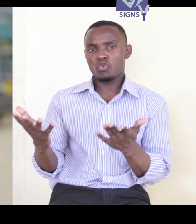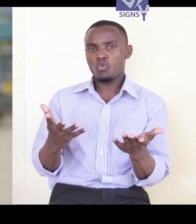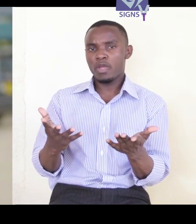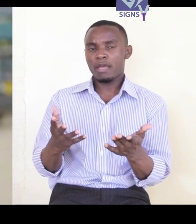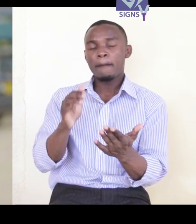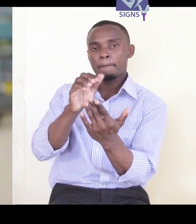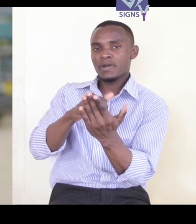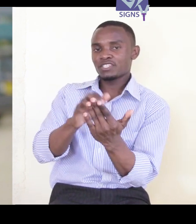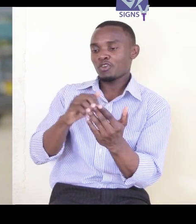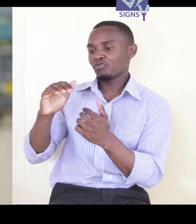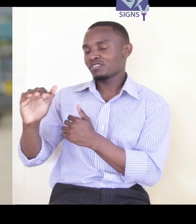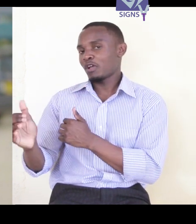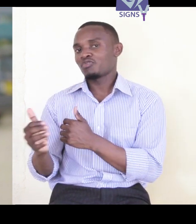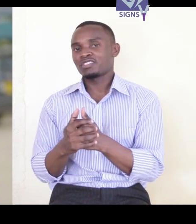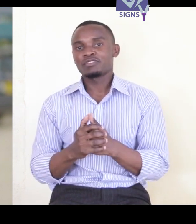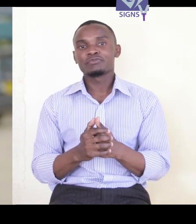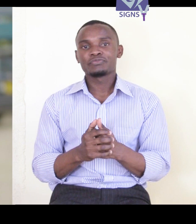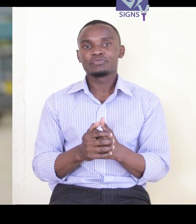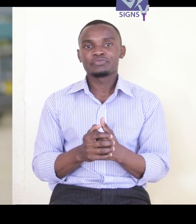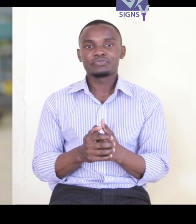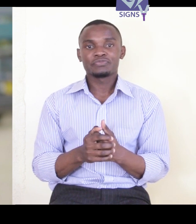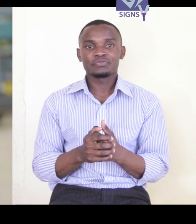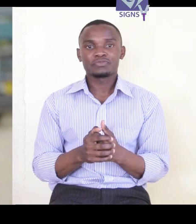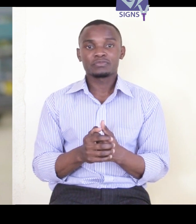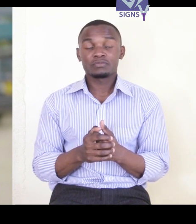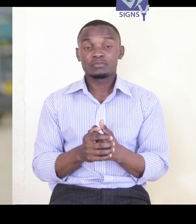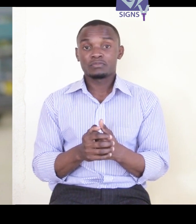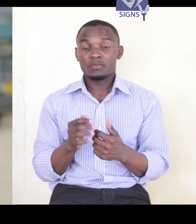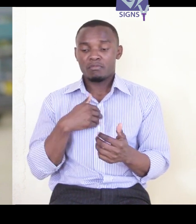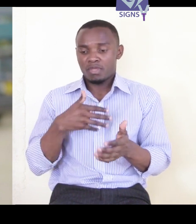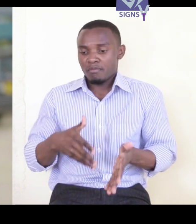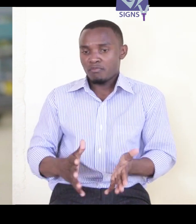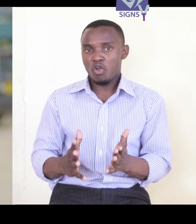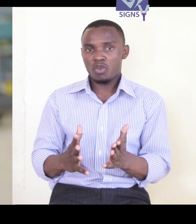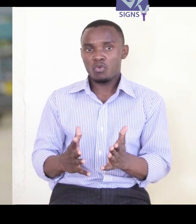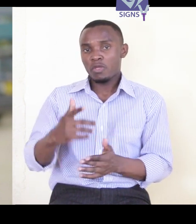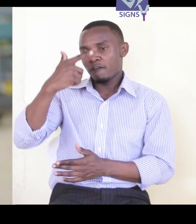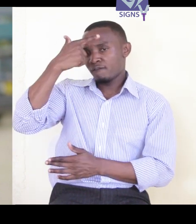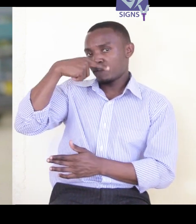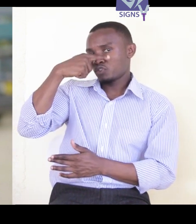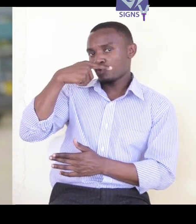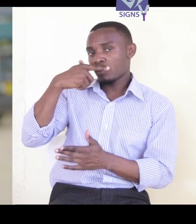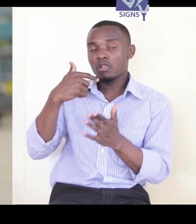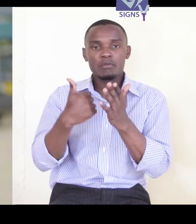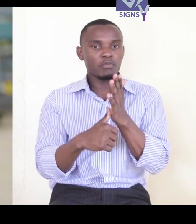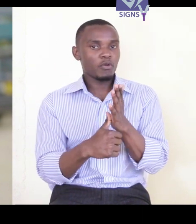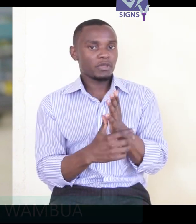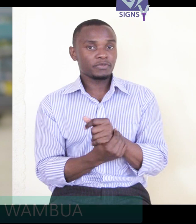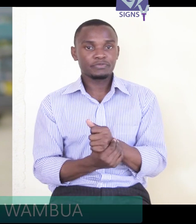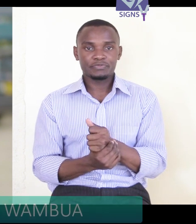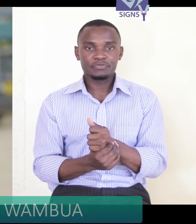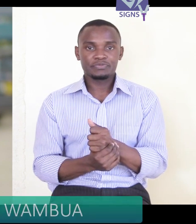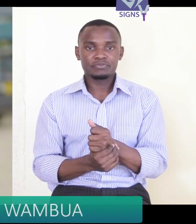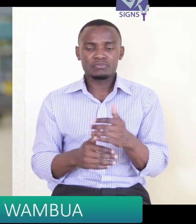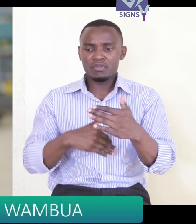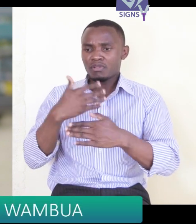I come from Machakos County. That's where I was born. And I was born with visual impairment. And